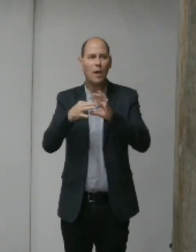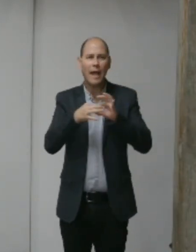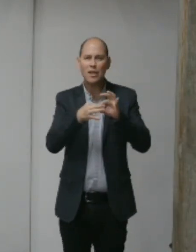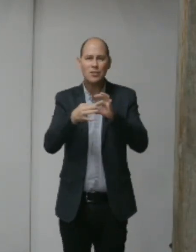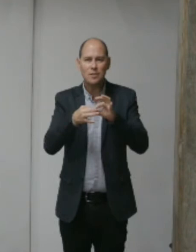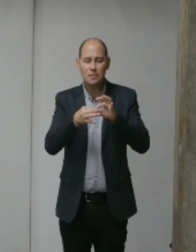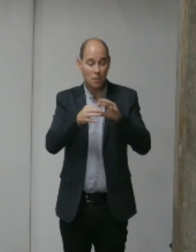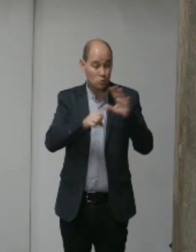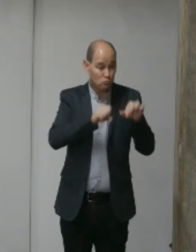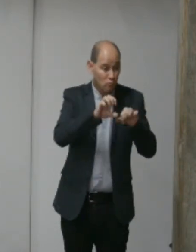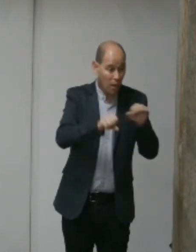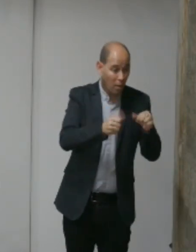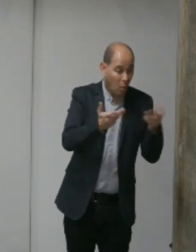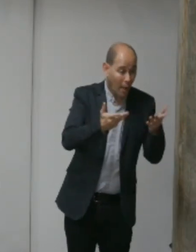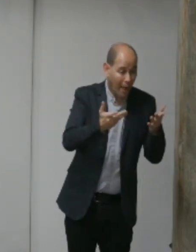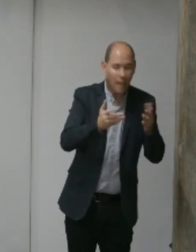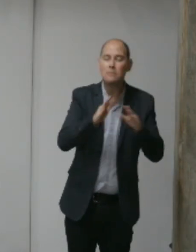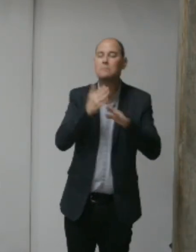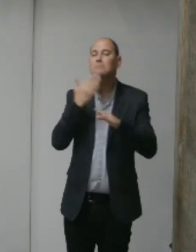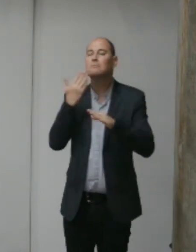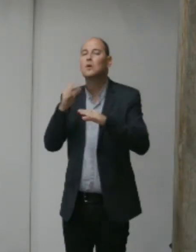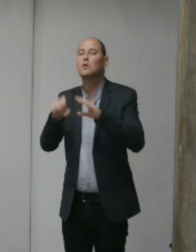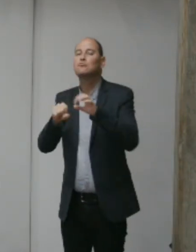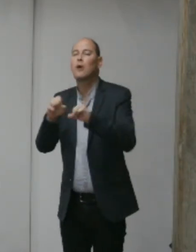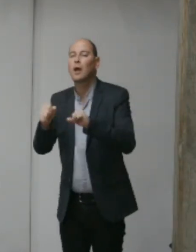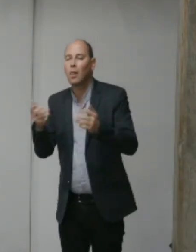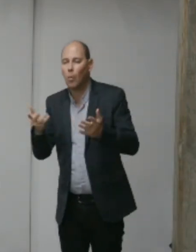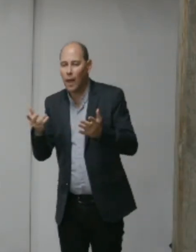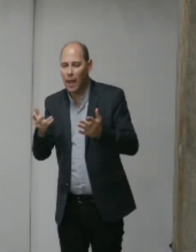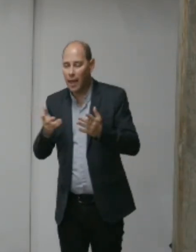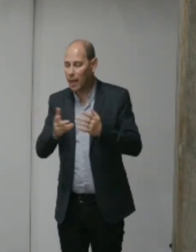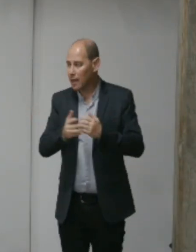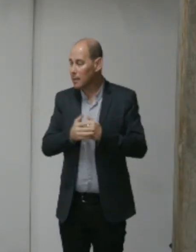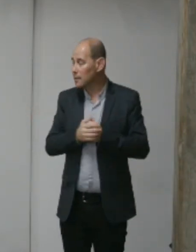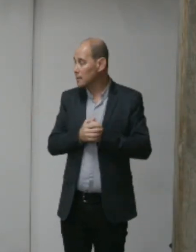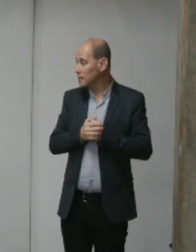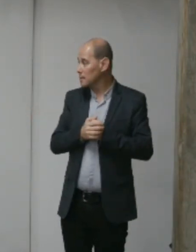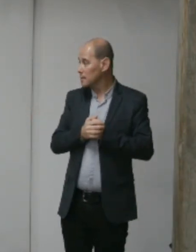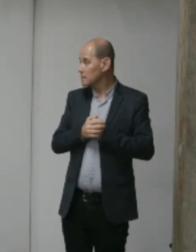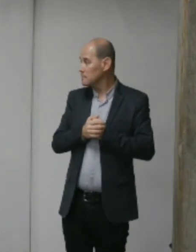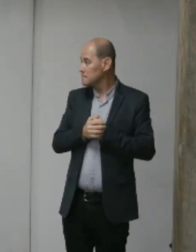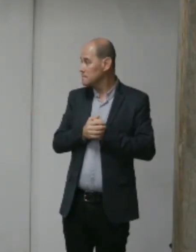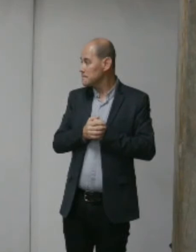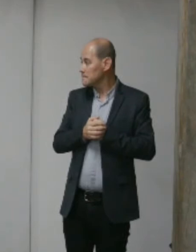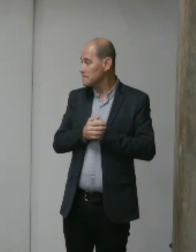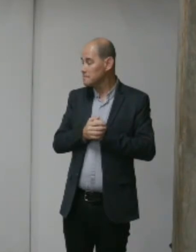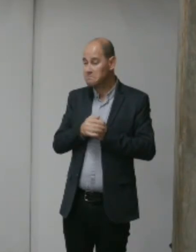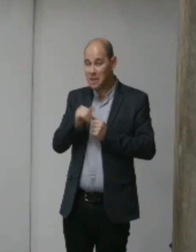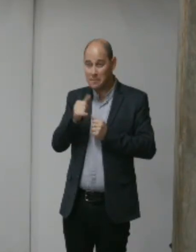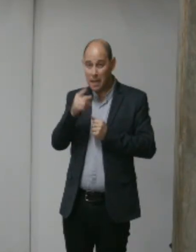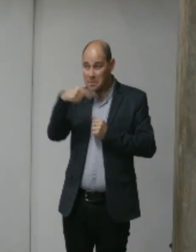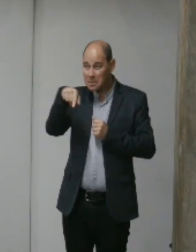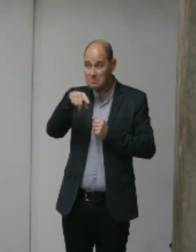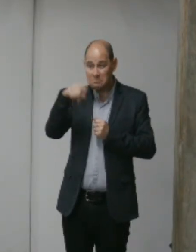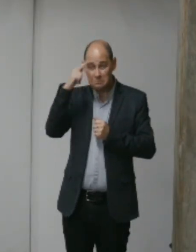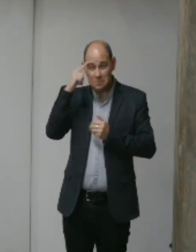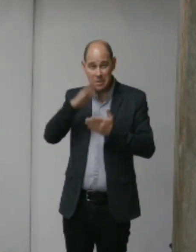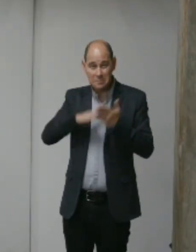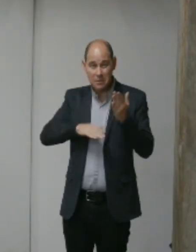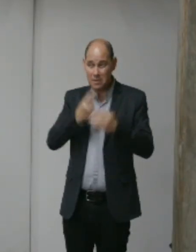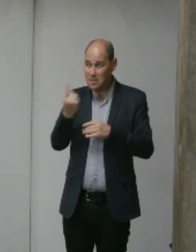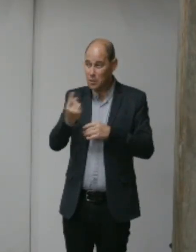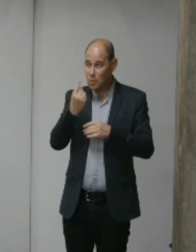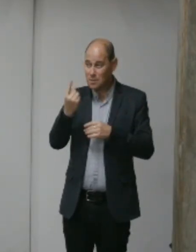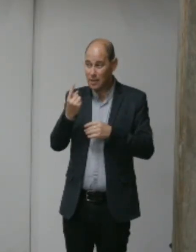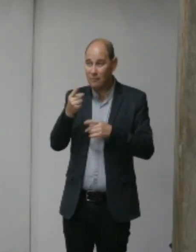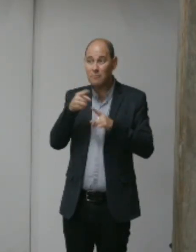and where they don't. Elucidating it all so that even if we don't experience it, we know about it and we're not going to let it happen to anyone